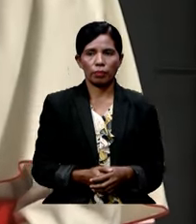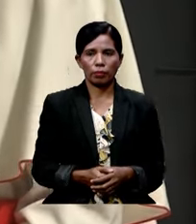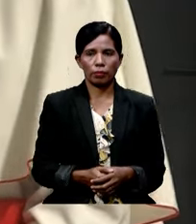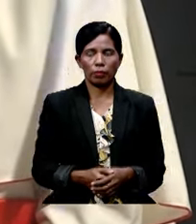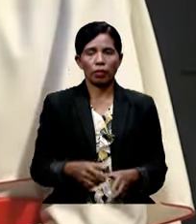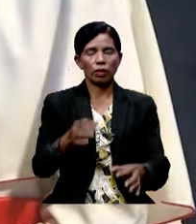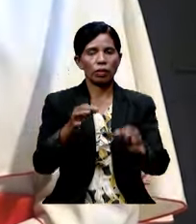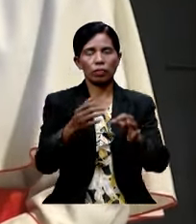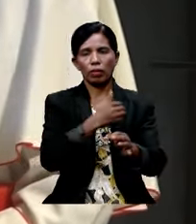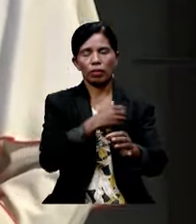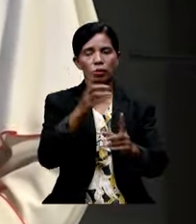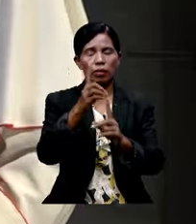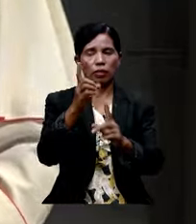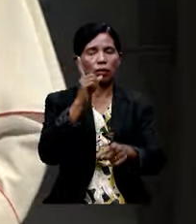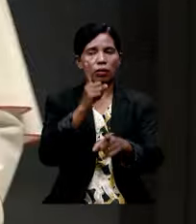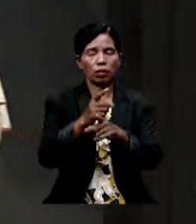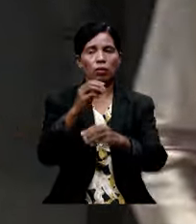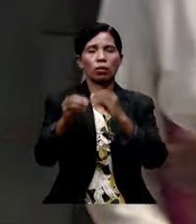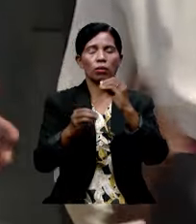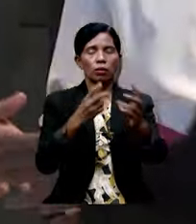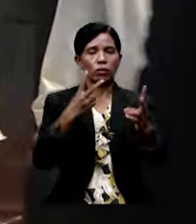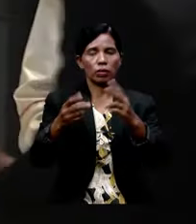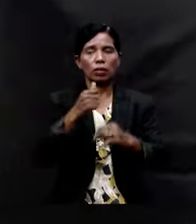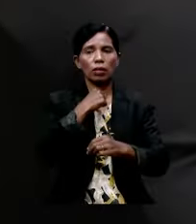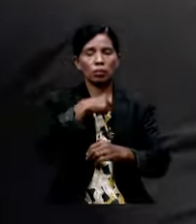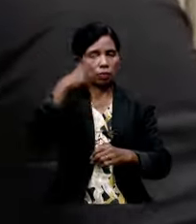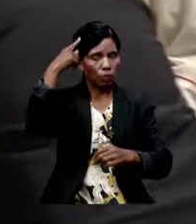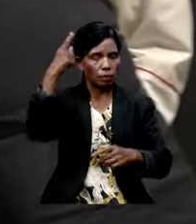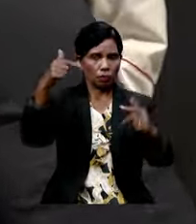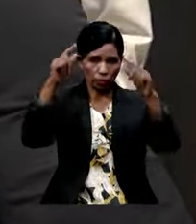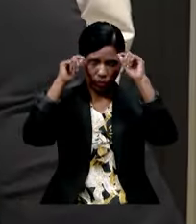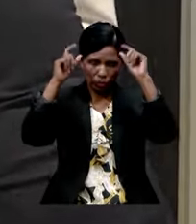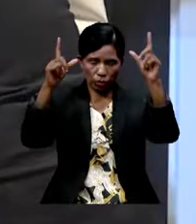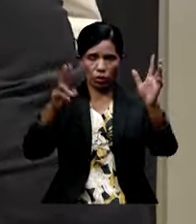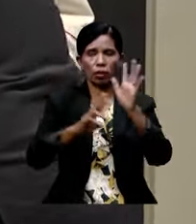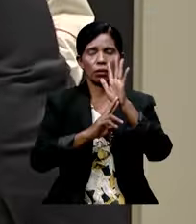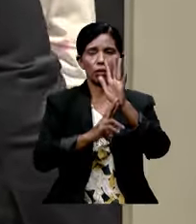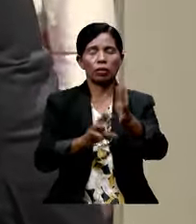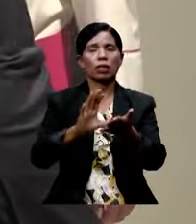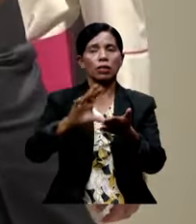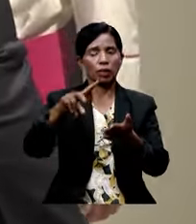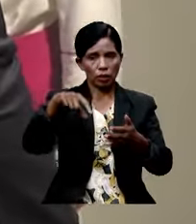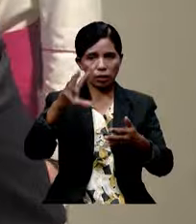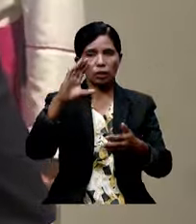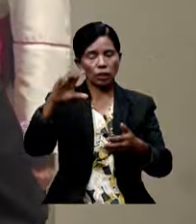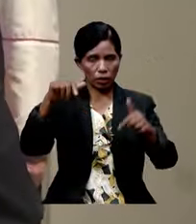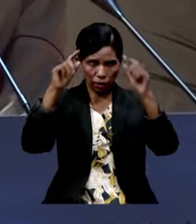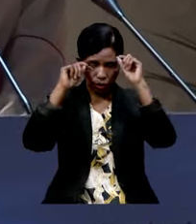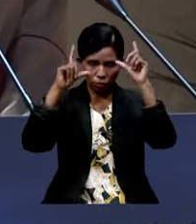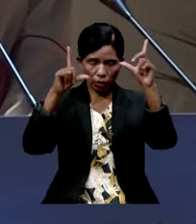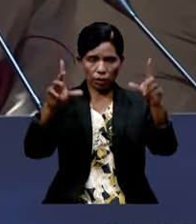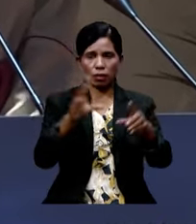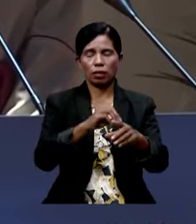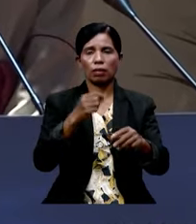Mas que se dá que a data fixa quando a visita Papa Francisco em Timor-Leste, representante Santa Sé Timor-Leste, Monsenhor Marcos